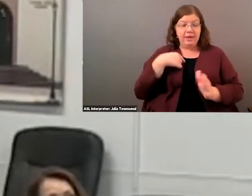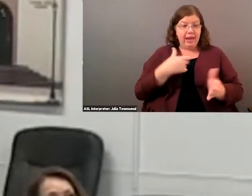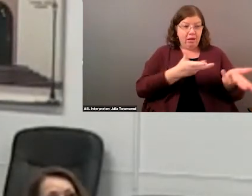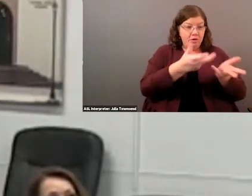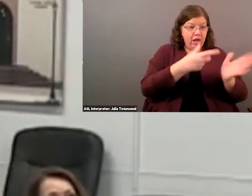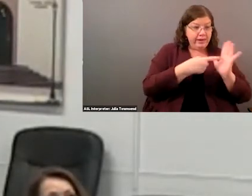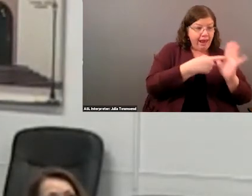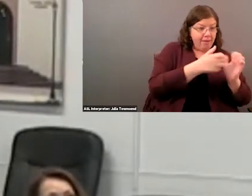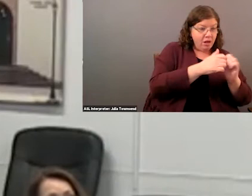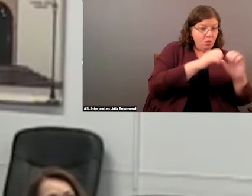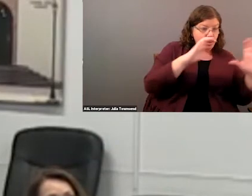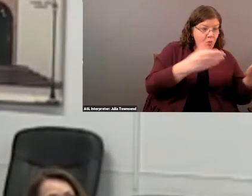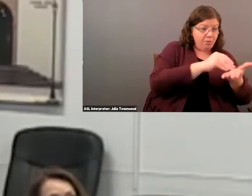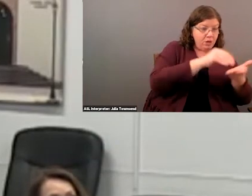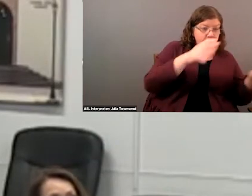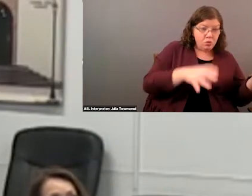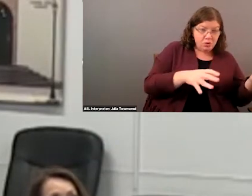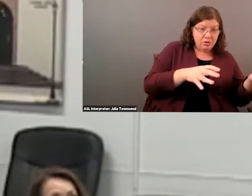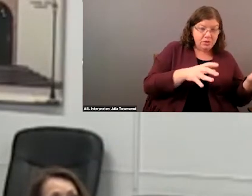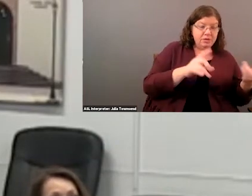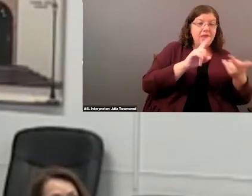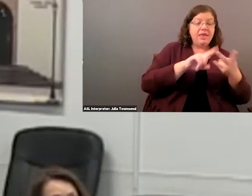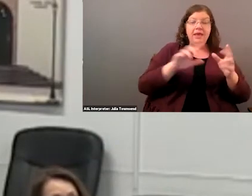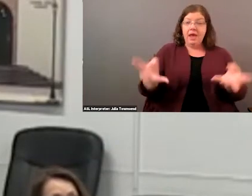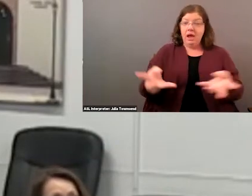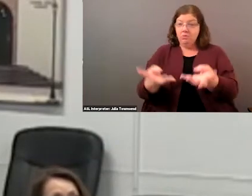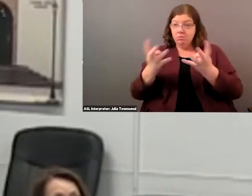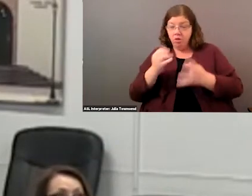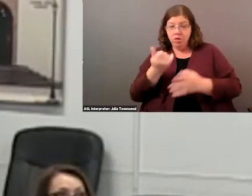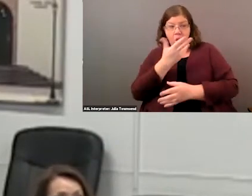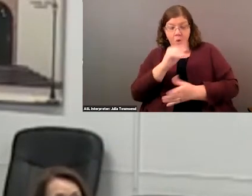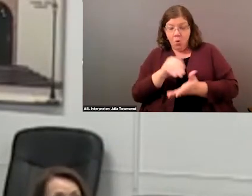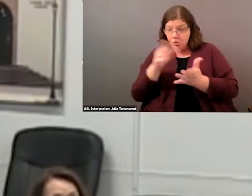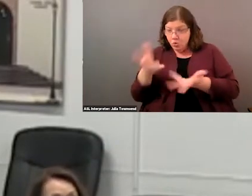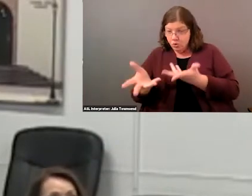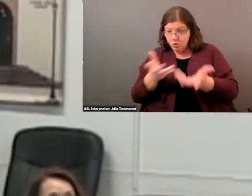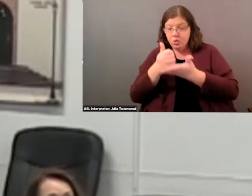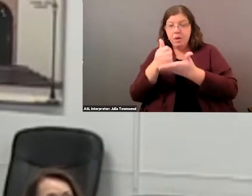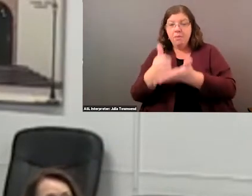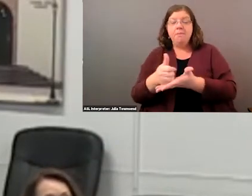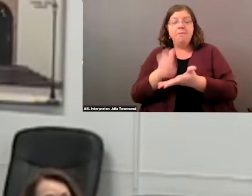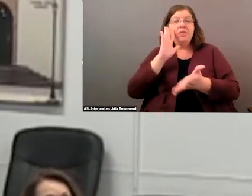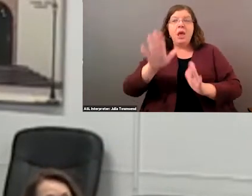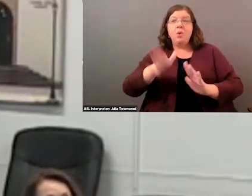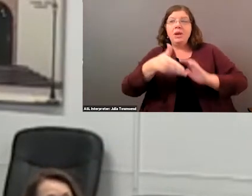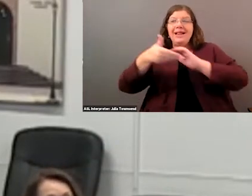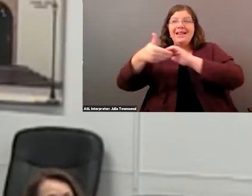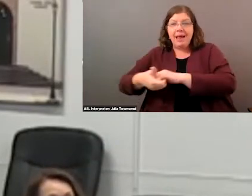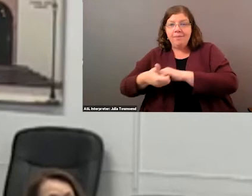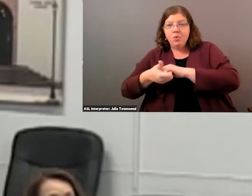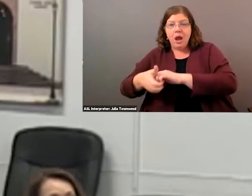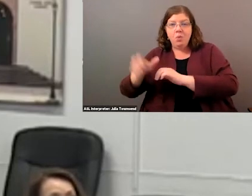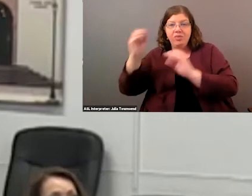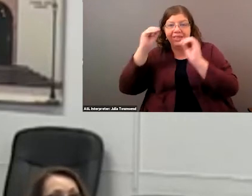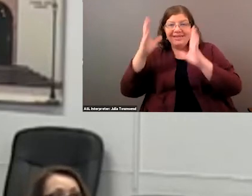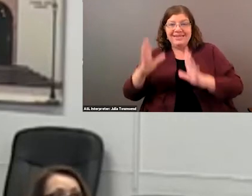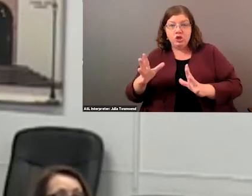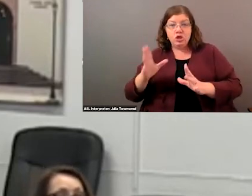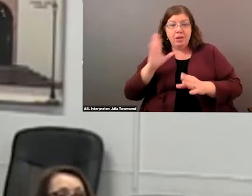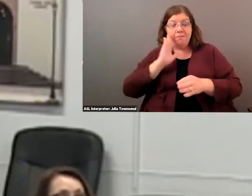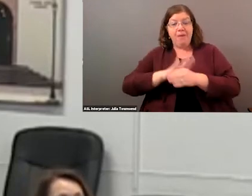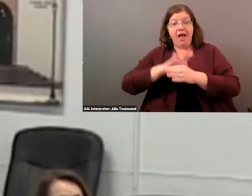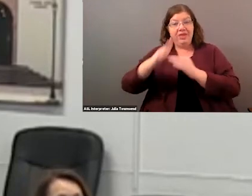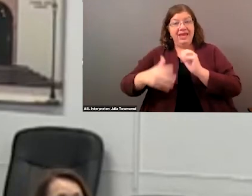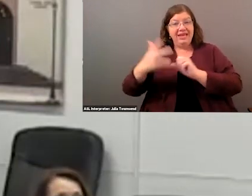they would do it in collaboration with teachers, because by the end of these 3 years, if we don't have any more investments in this kind of work, we expect that